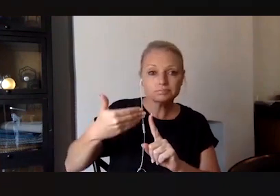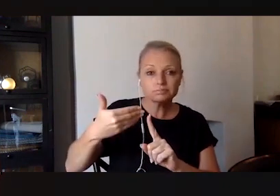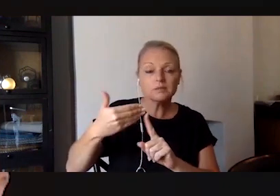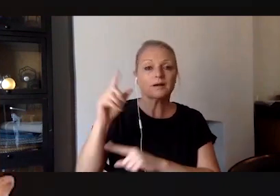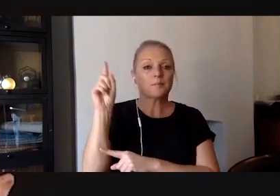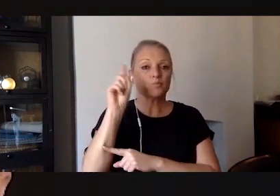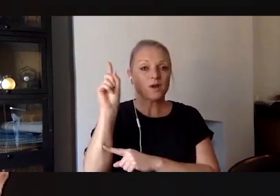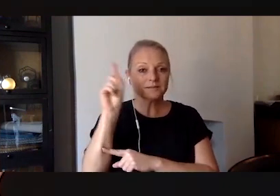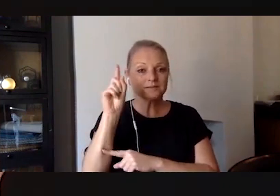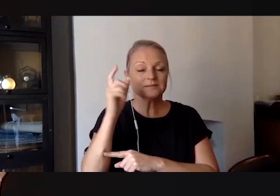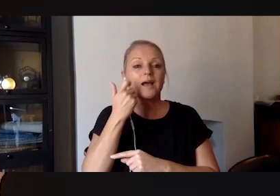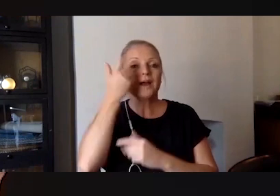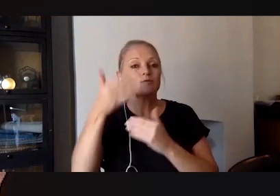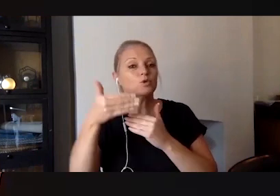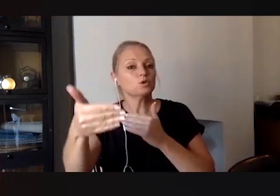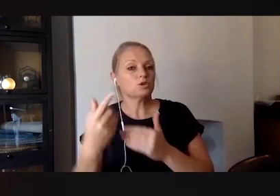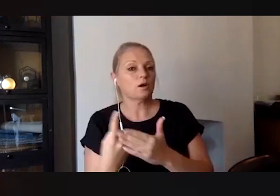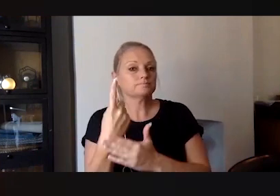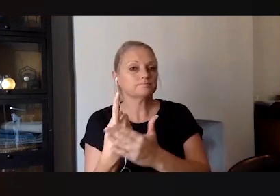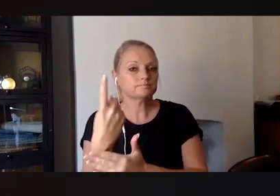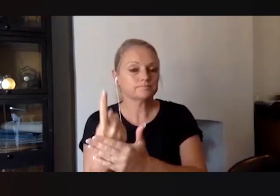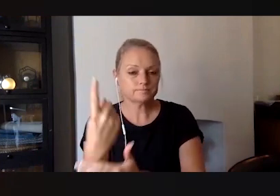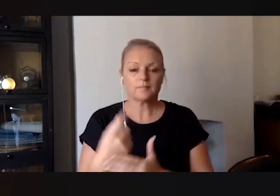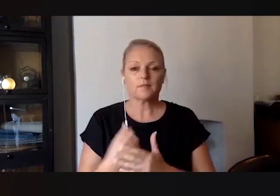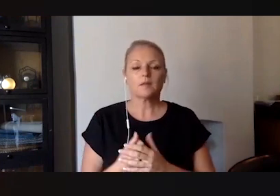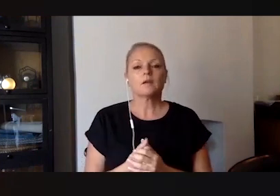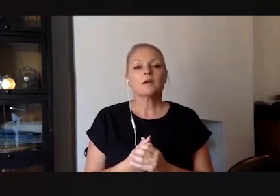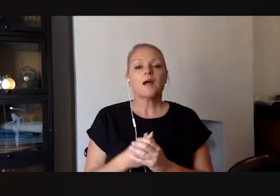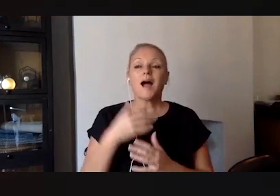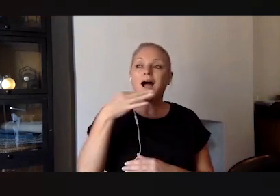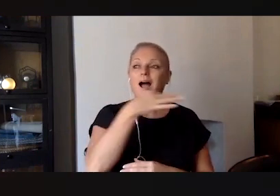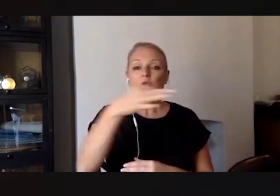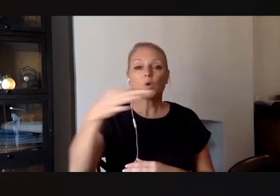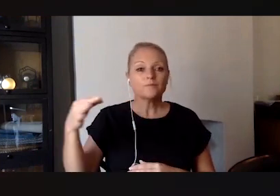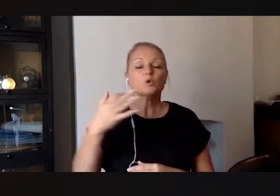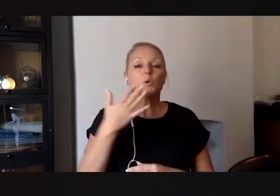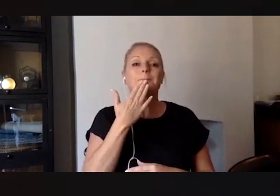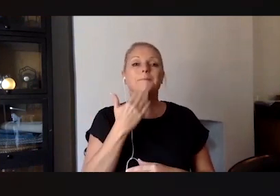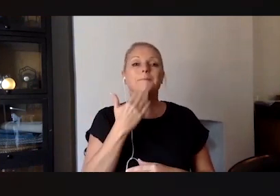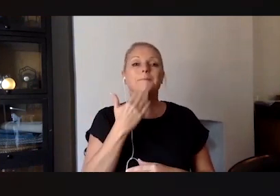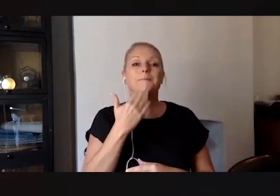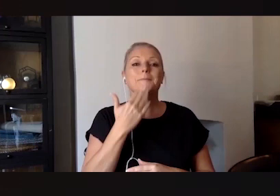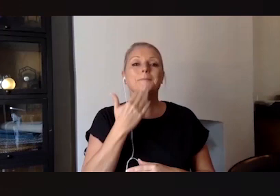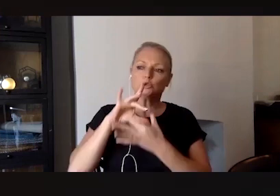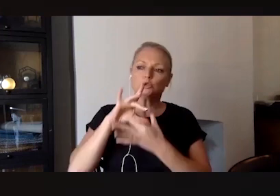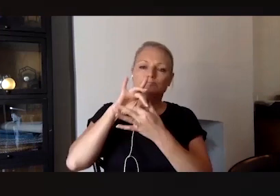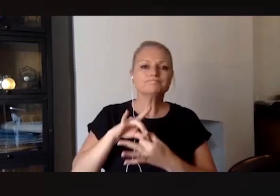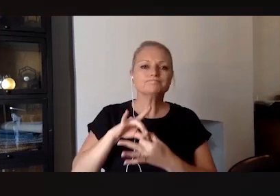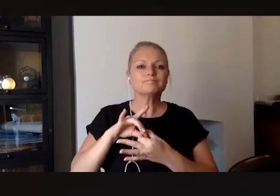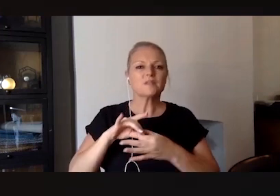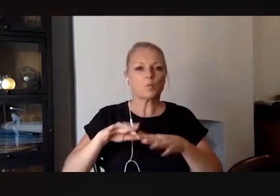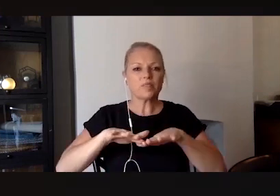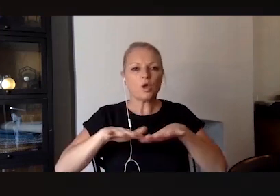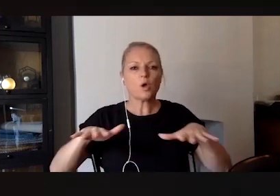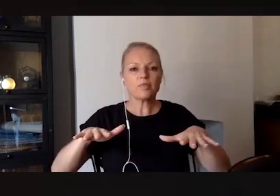you to ground yourself. Place your feet on the ground and connect with the country where you are today.